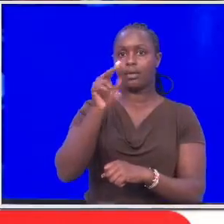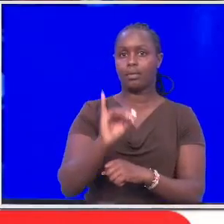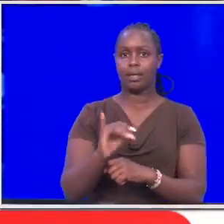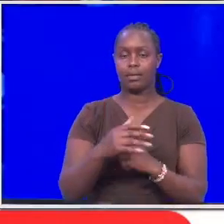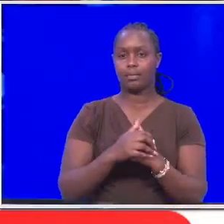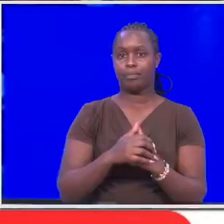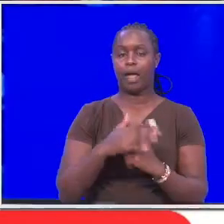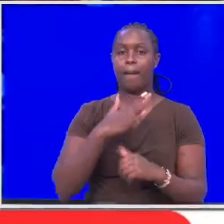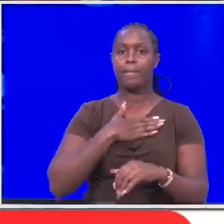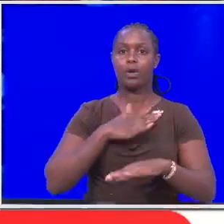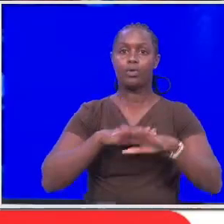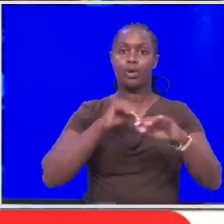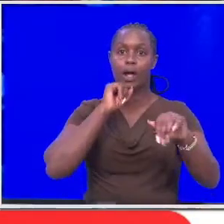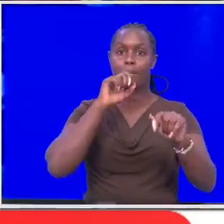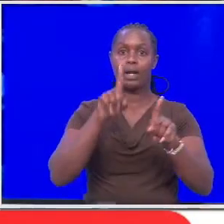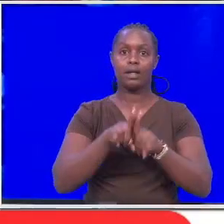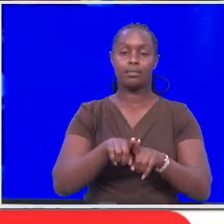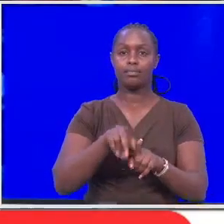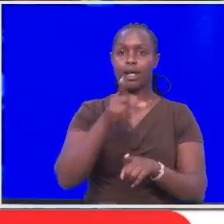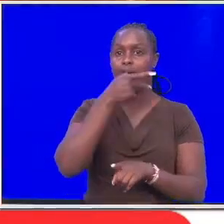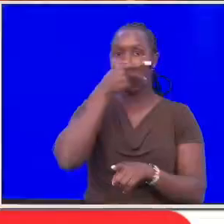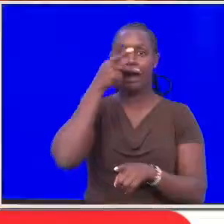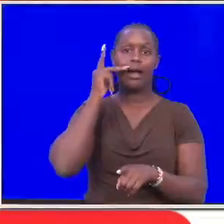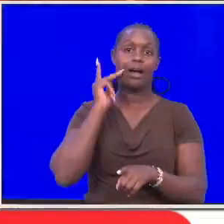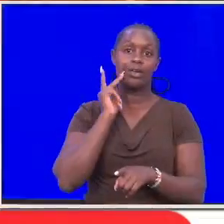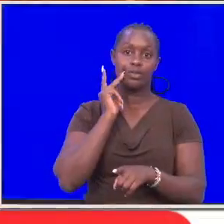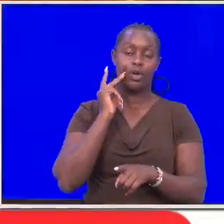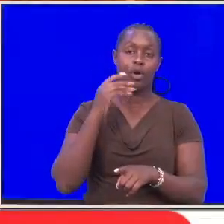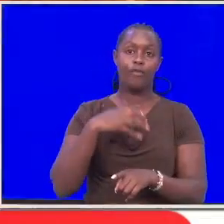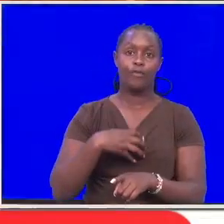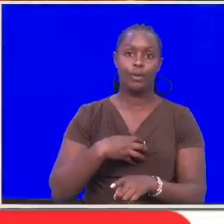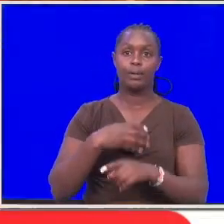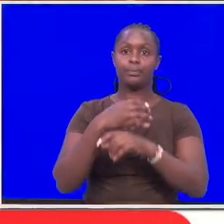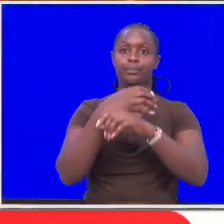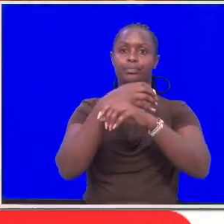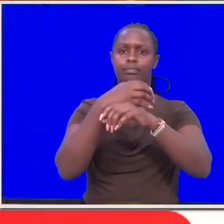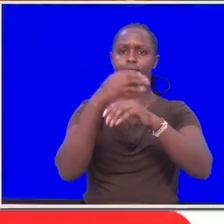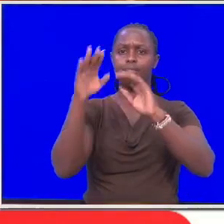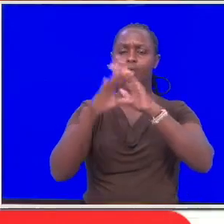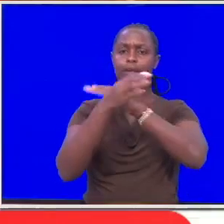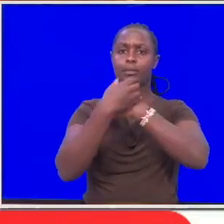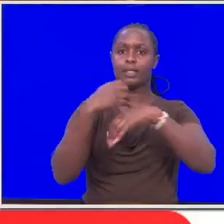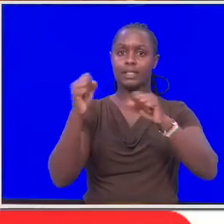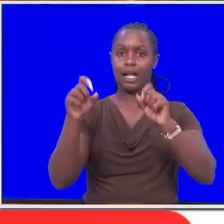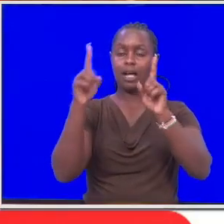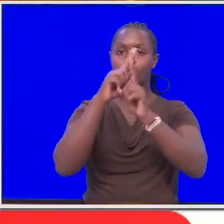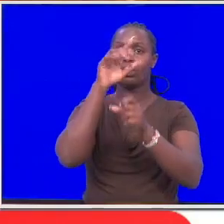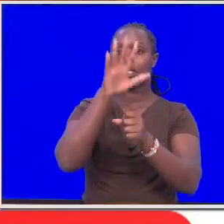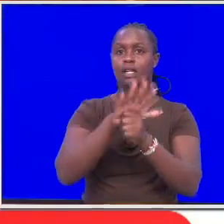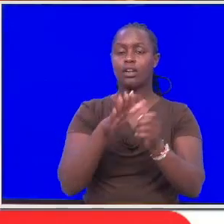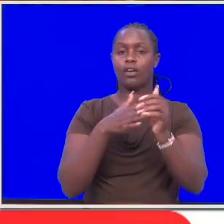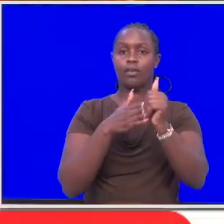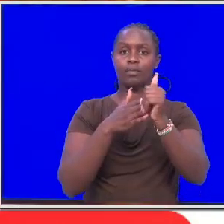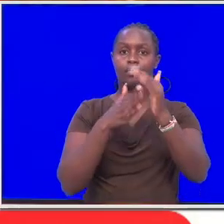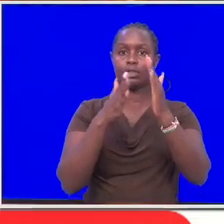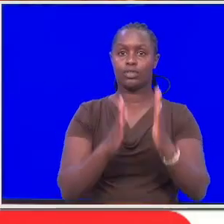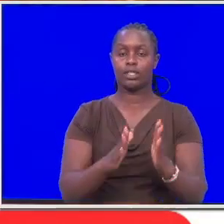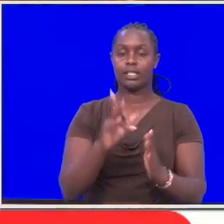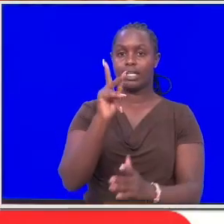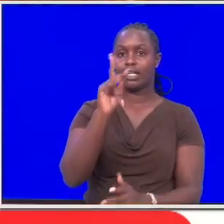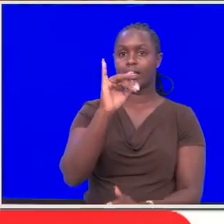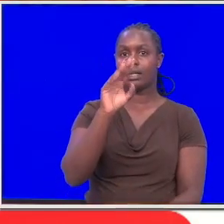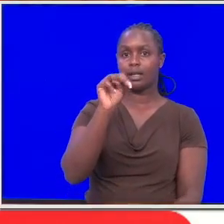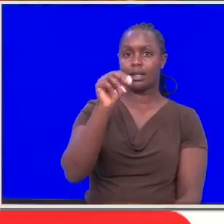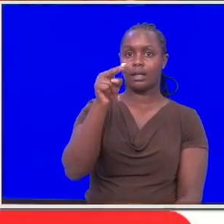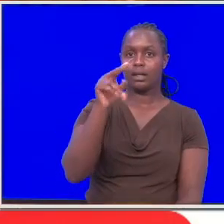brother, Stephen Kalonzo Musyoka, our former president and the leader of majority in the House, Kimani